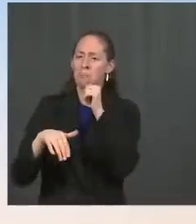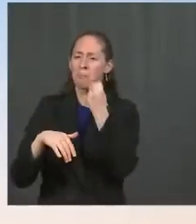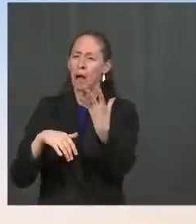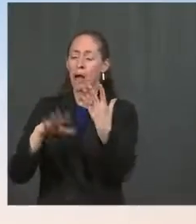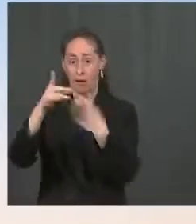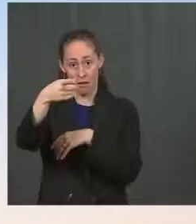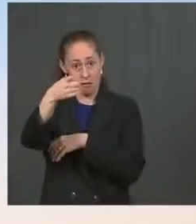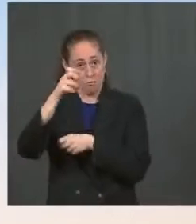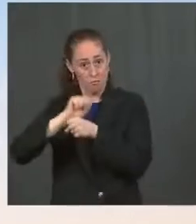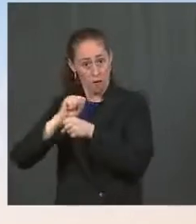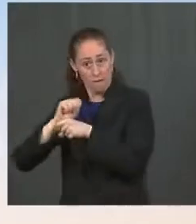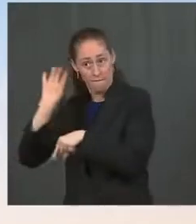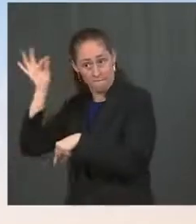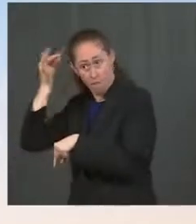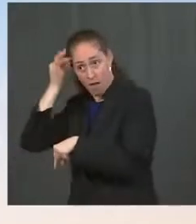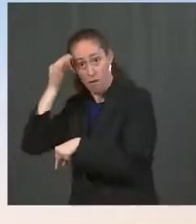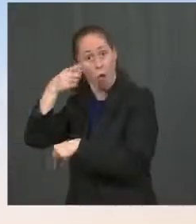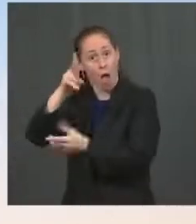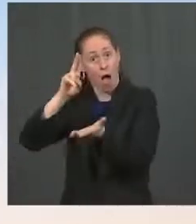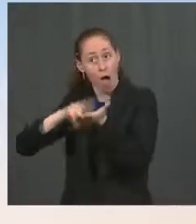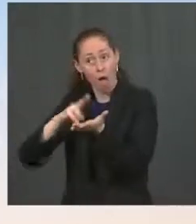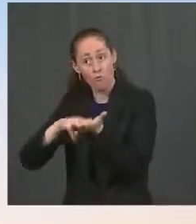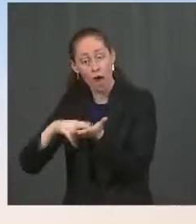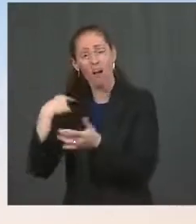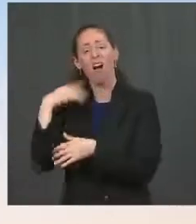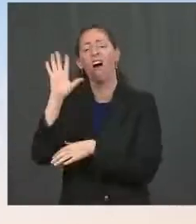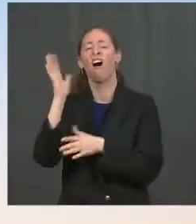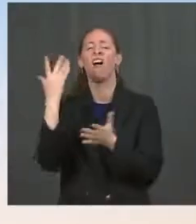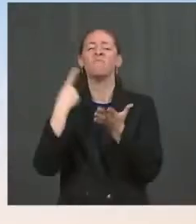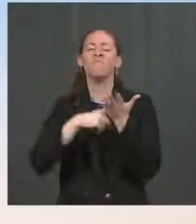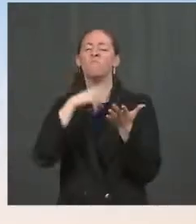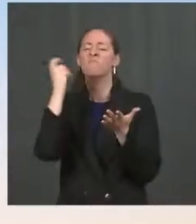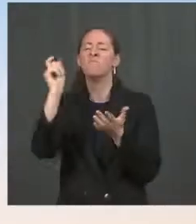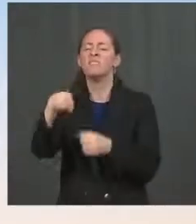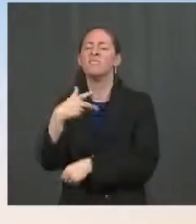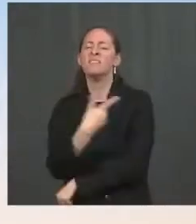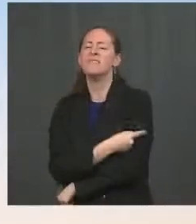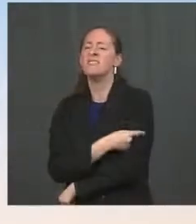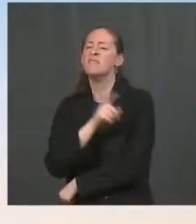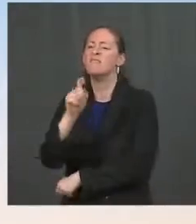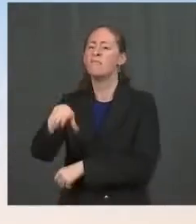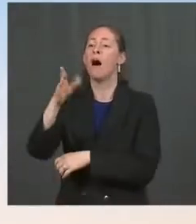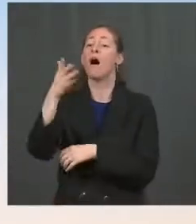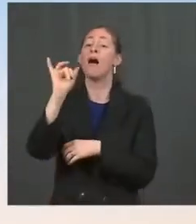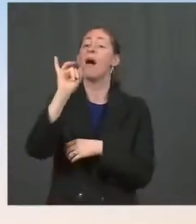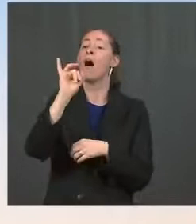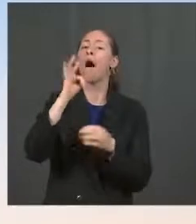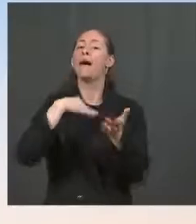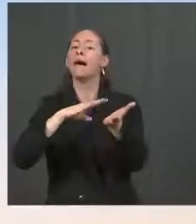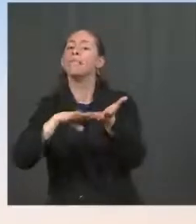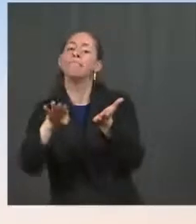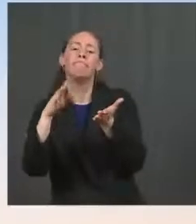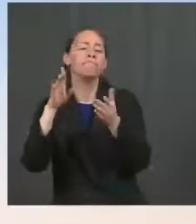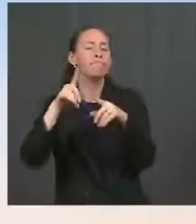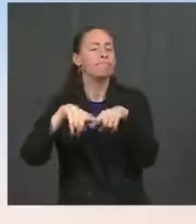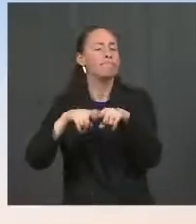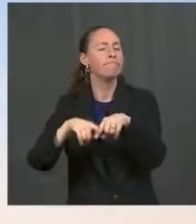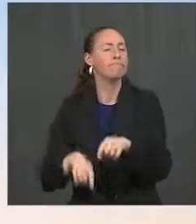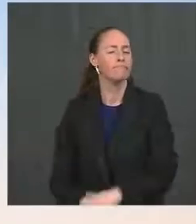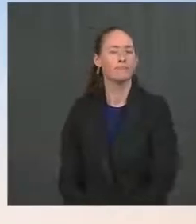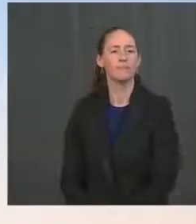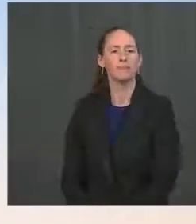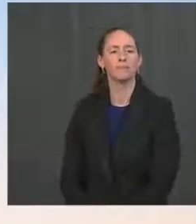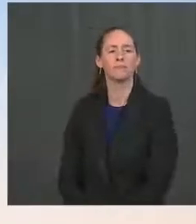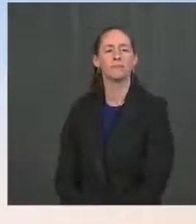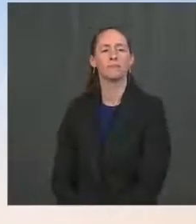a contractor, you need to be vaccinated unless you are eligible for one of the exemptions. Can you tell us about Mr. Chipman? Will he